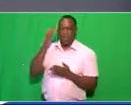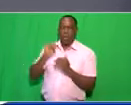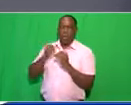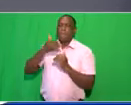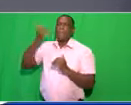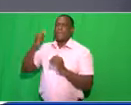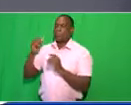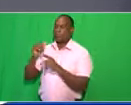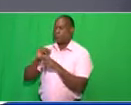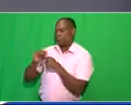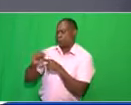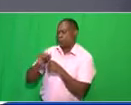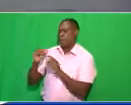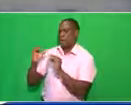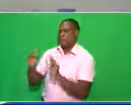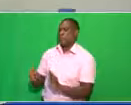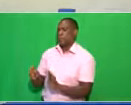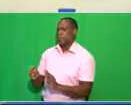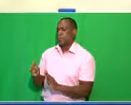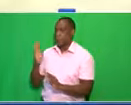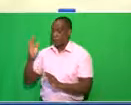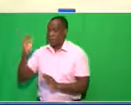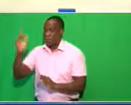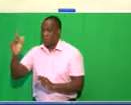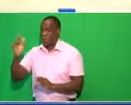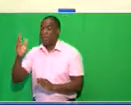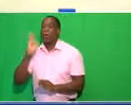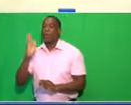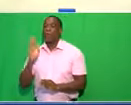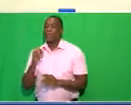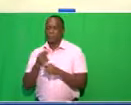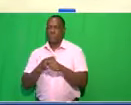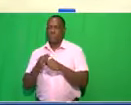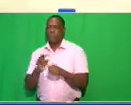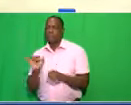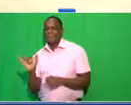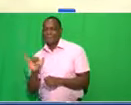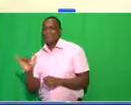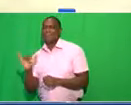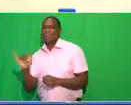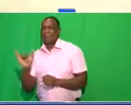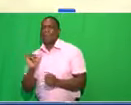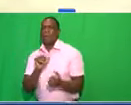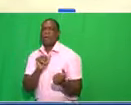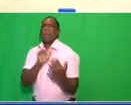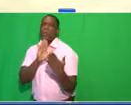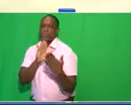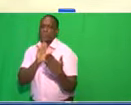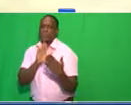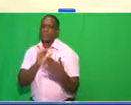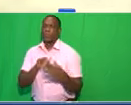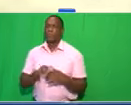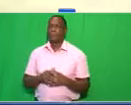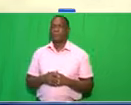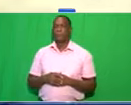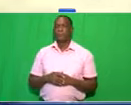be used. Thank you very much, Dr. Smith. I want to engage both of you because you